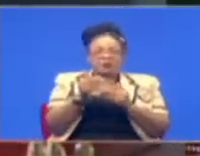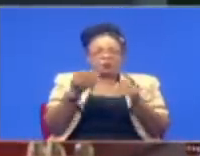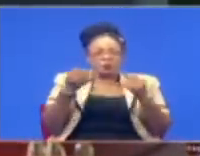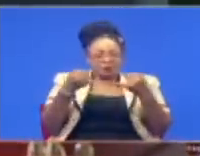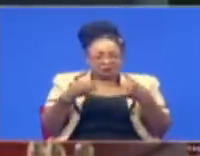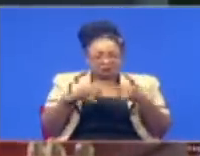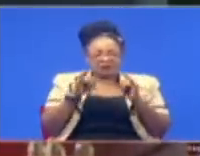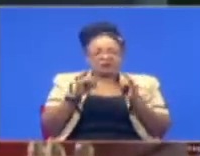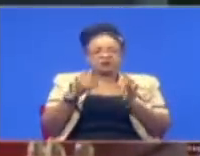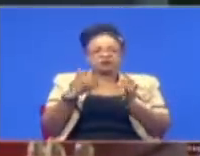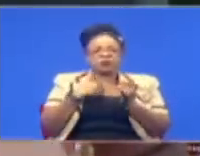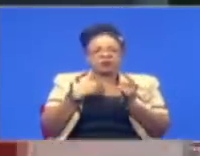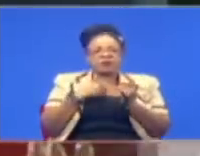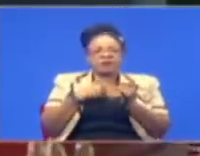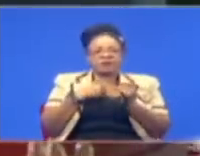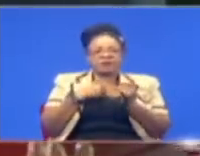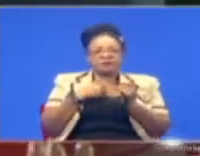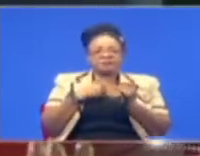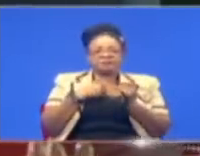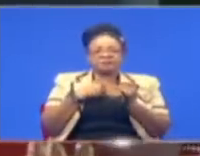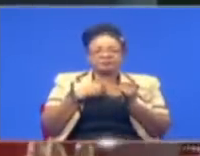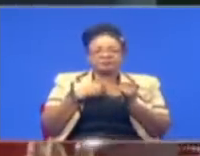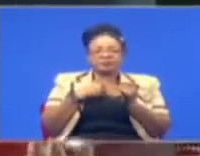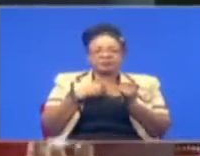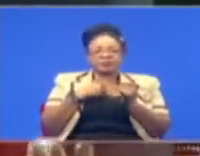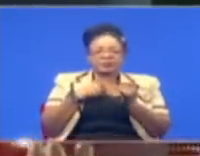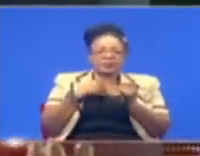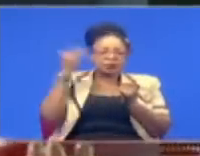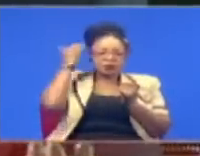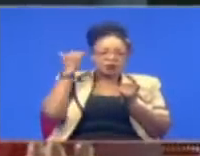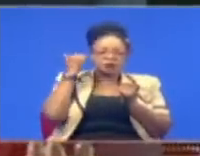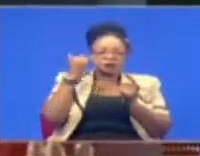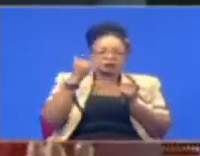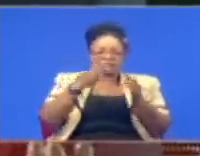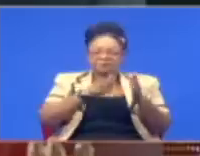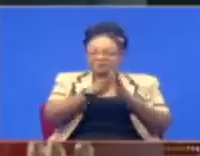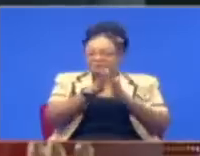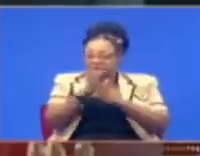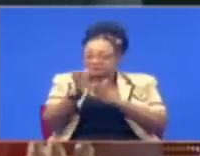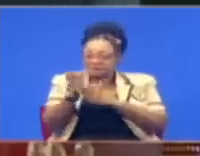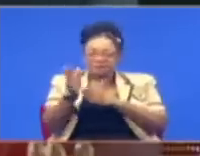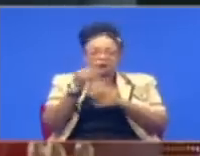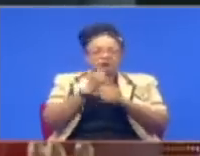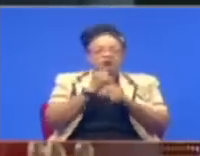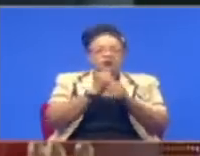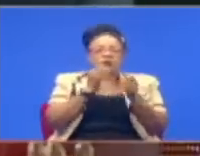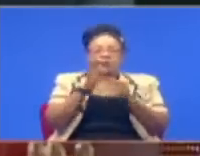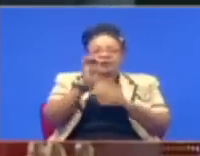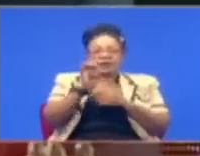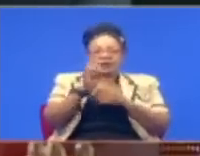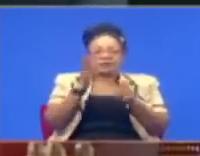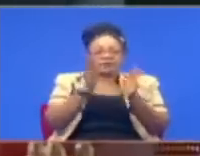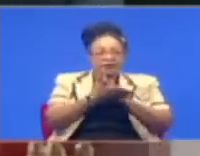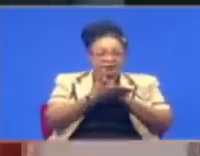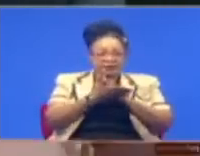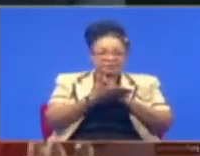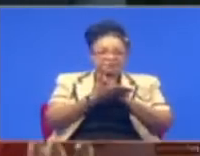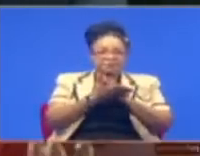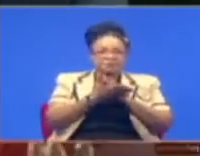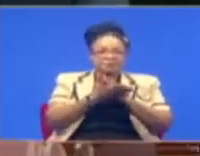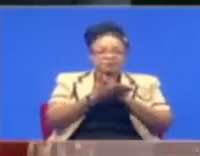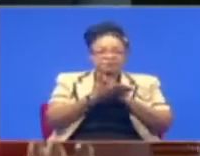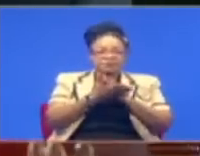to have even courthouses to be able to do e-filing for litigants in